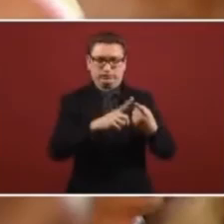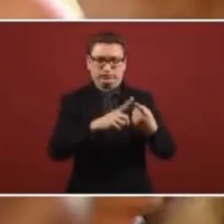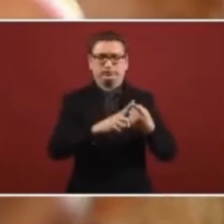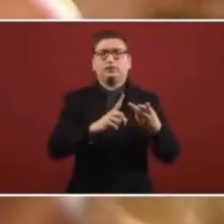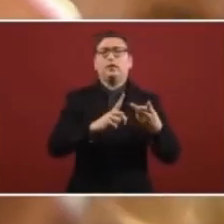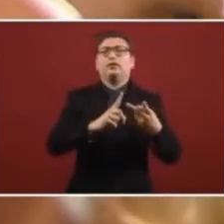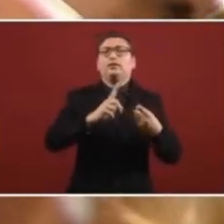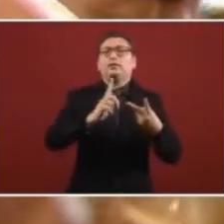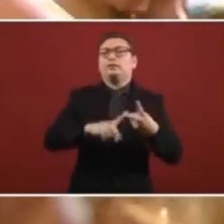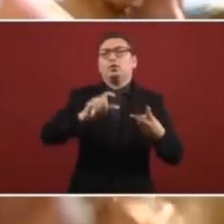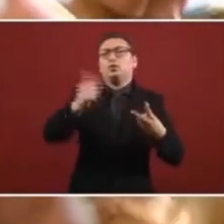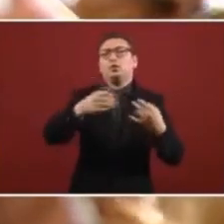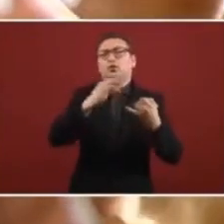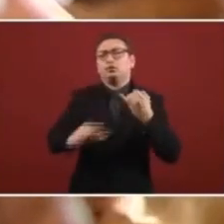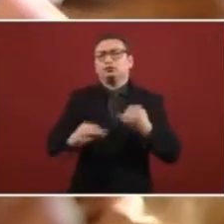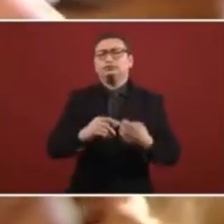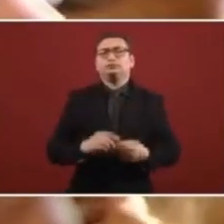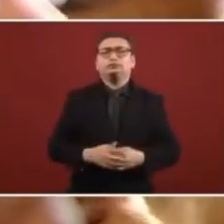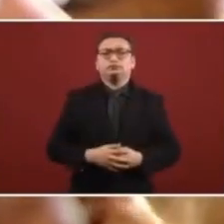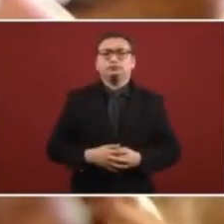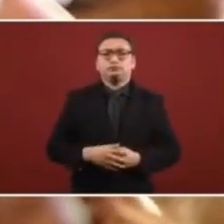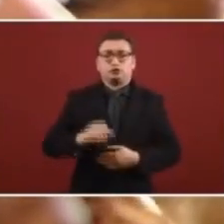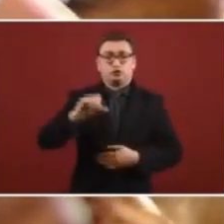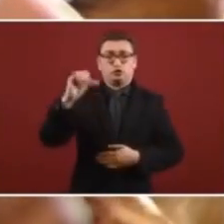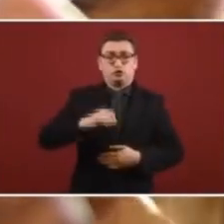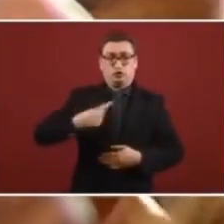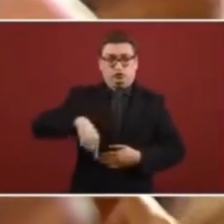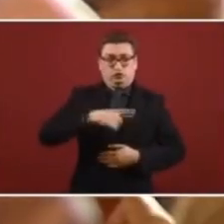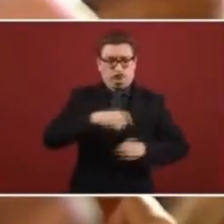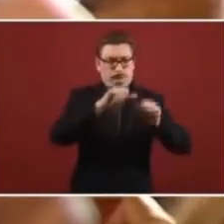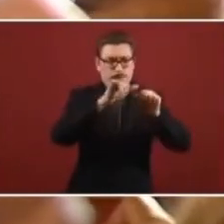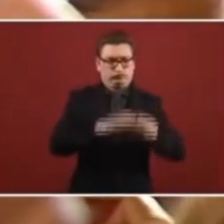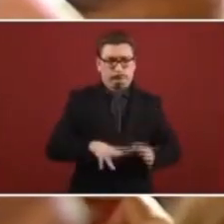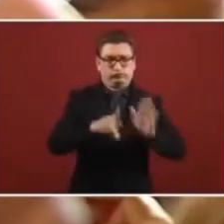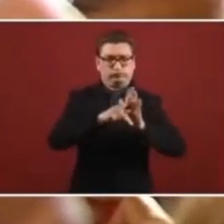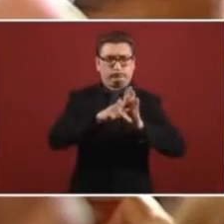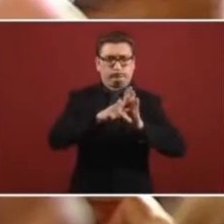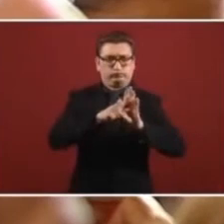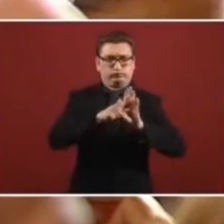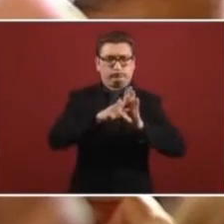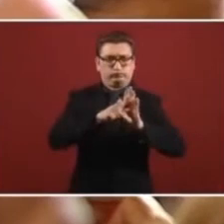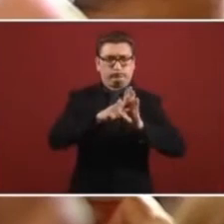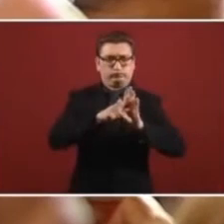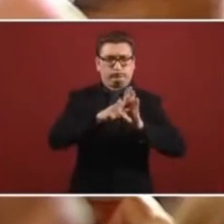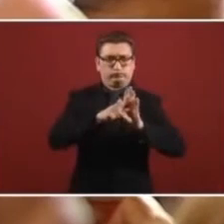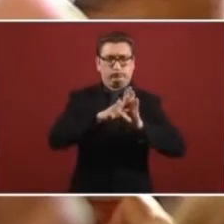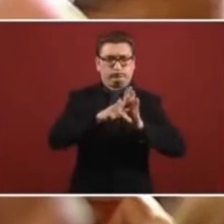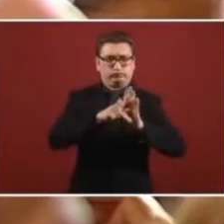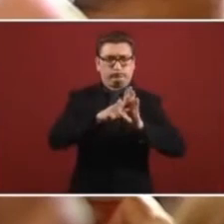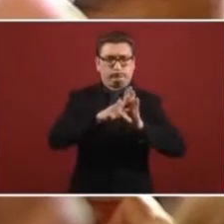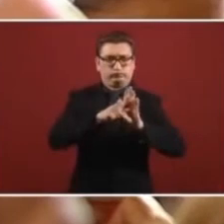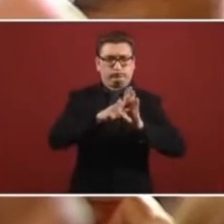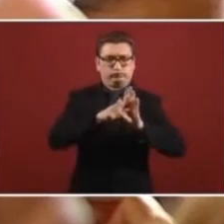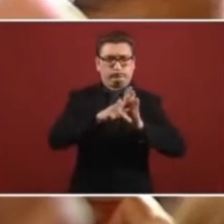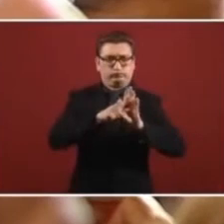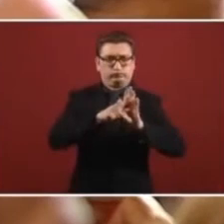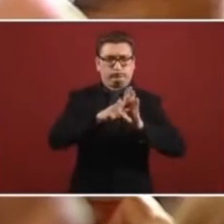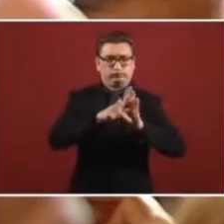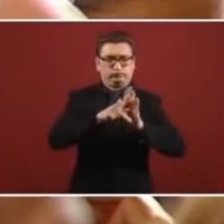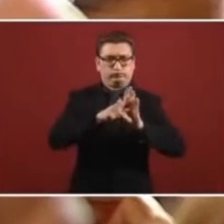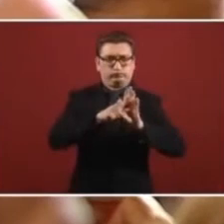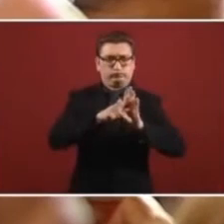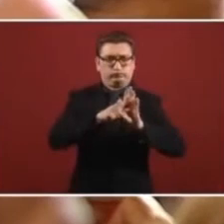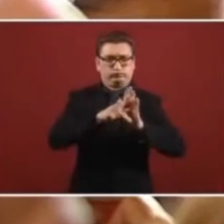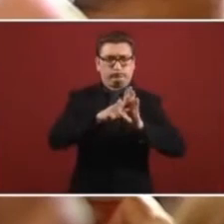to ask. hoy publicamos una nota en donde se registran So today we published a